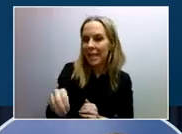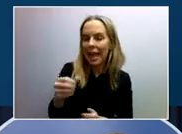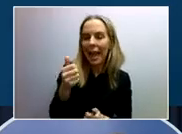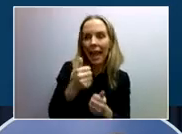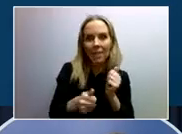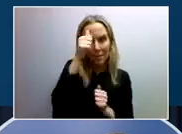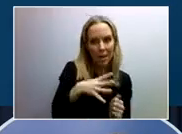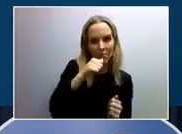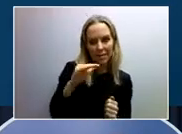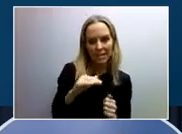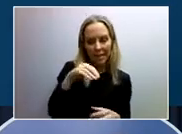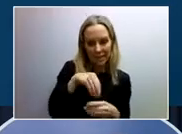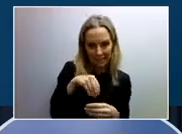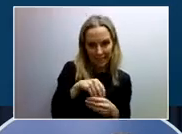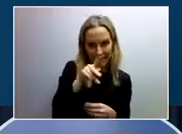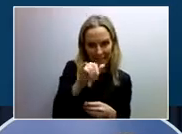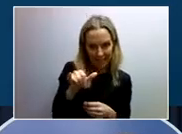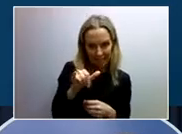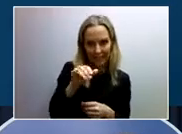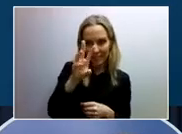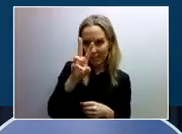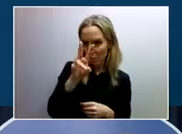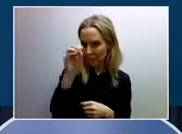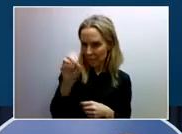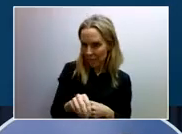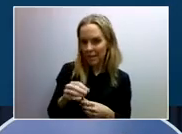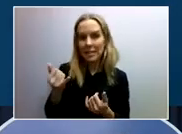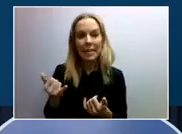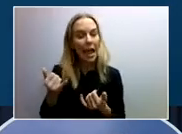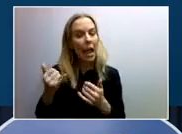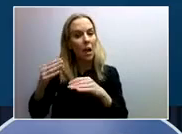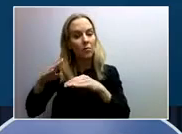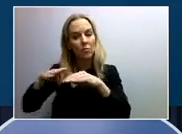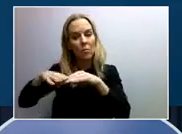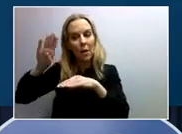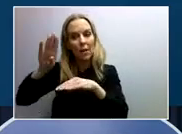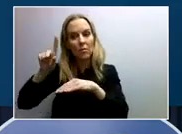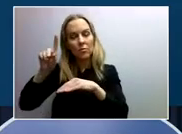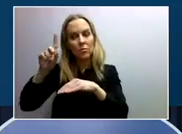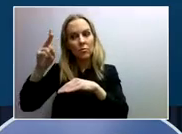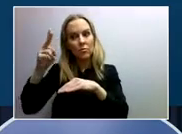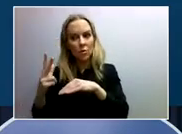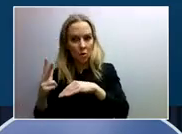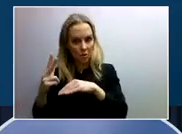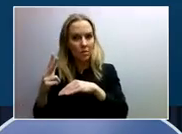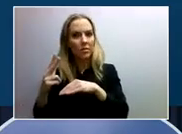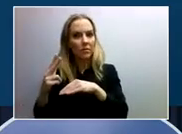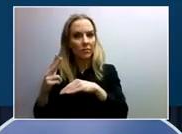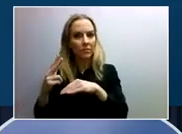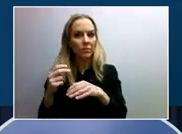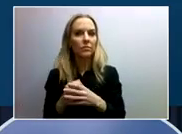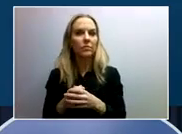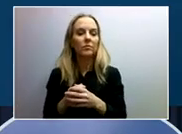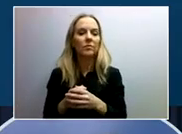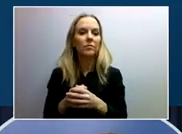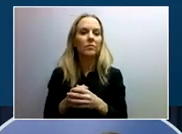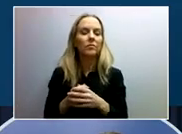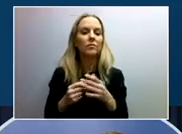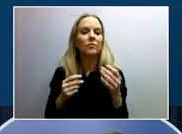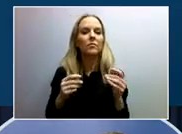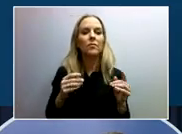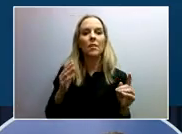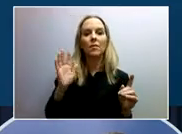the eligibility, we're up over 2/3. You want to double click it? There you go. We've gone from 66